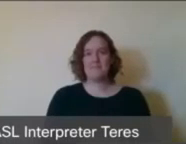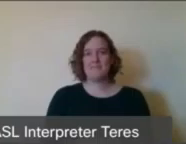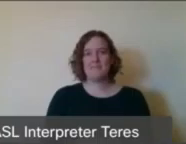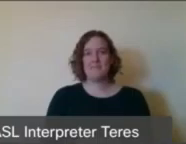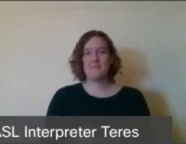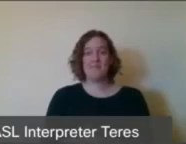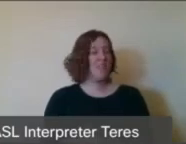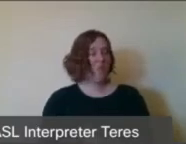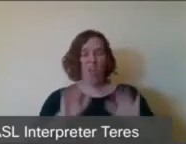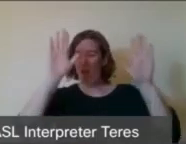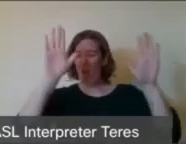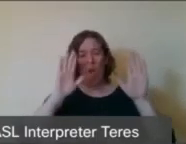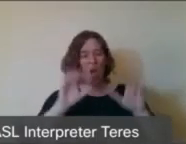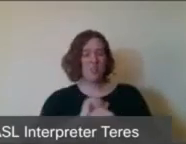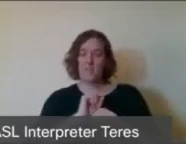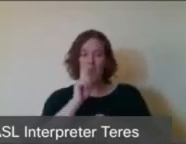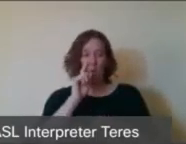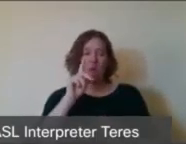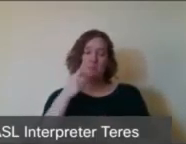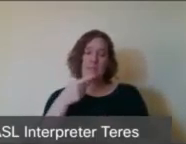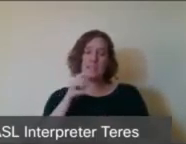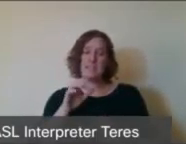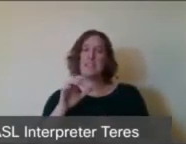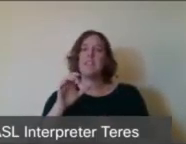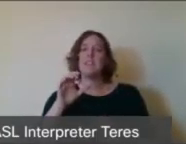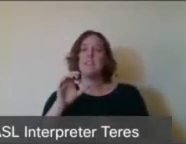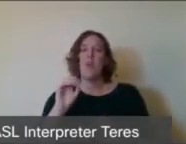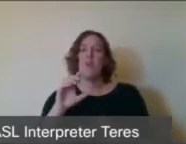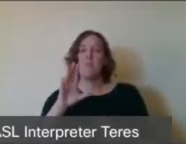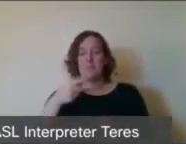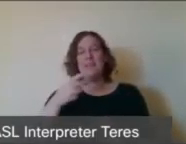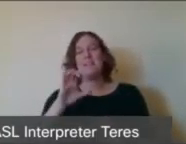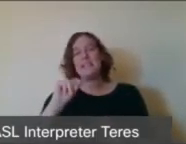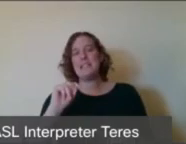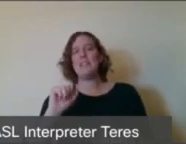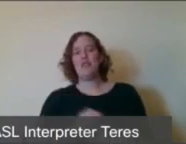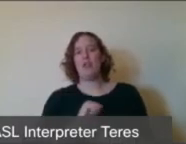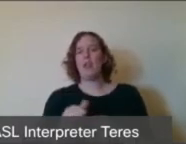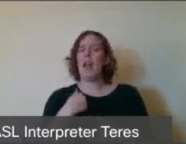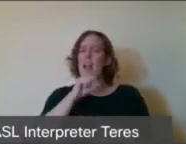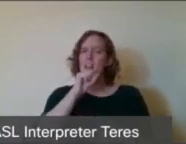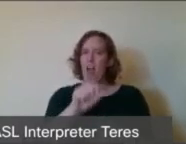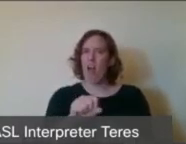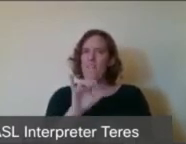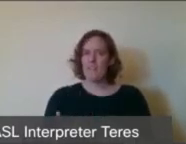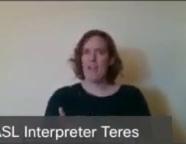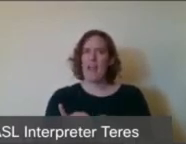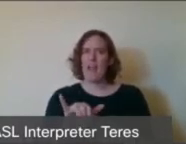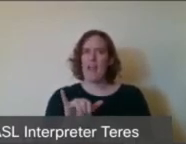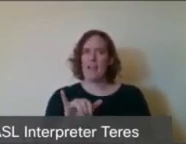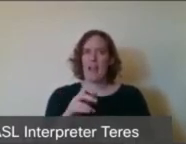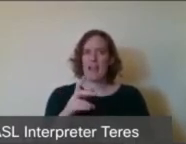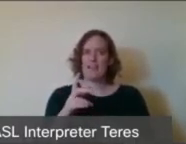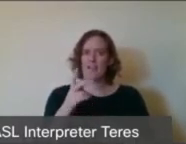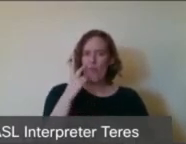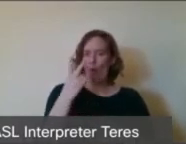Wow. Awesome job to our PCT trainers. Thank you guys so much. I really love the throwback with a nod to the Brady Bunch. That